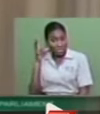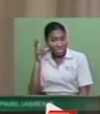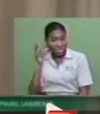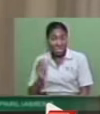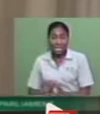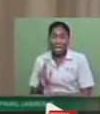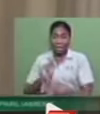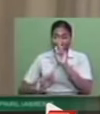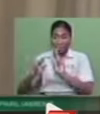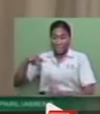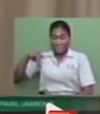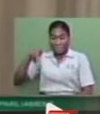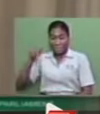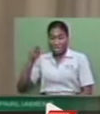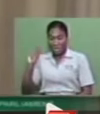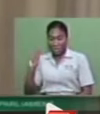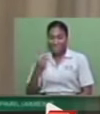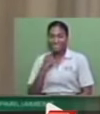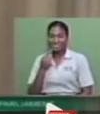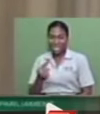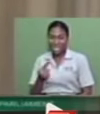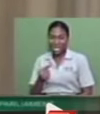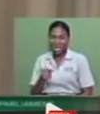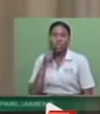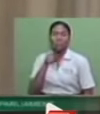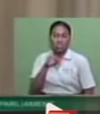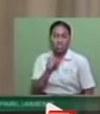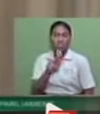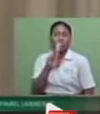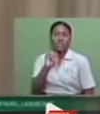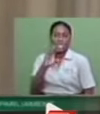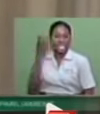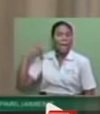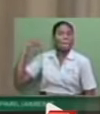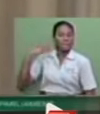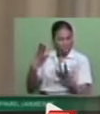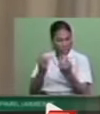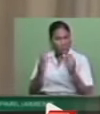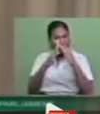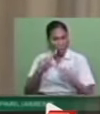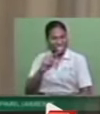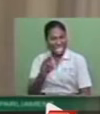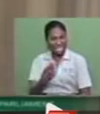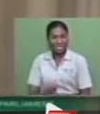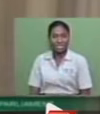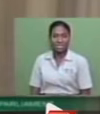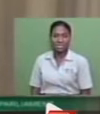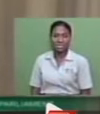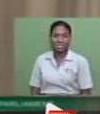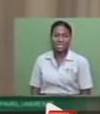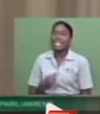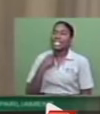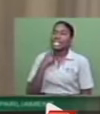tax. I want to set the record straight today. We came in and we put a moratorium on it until